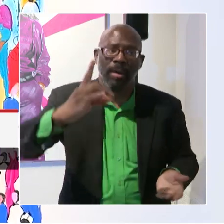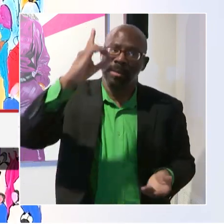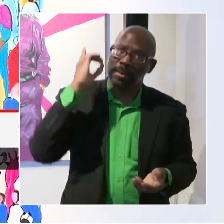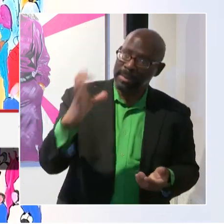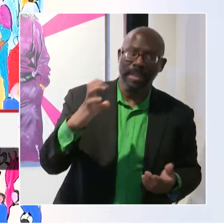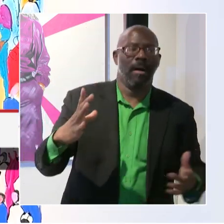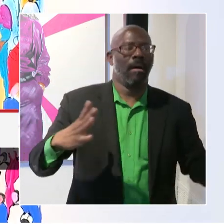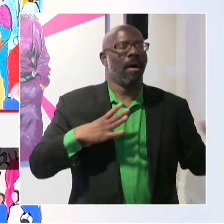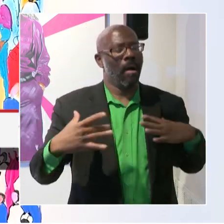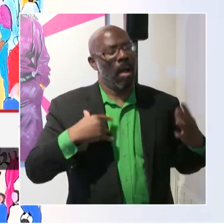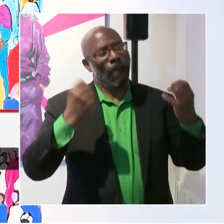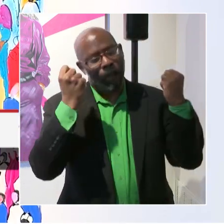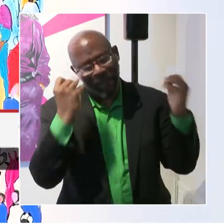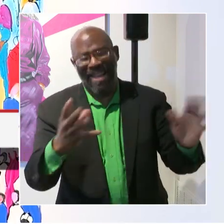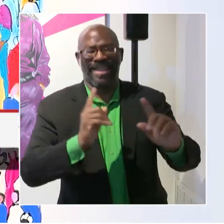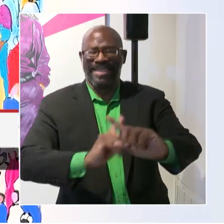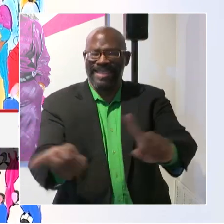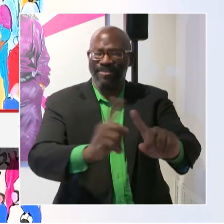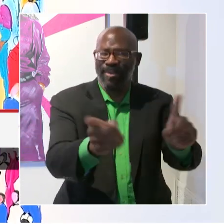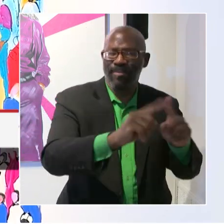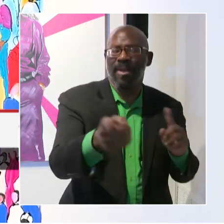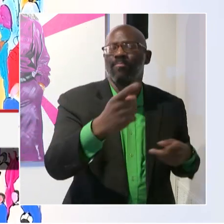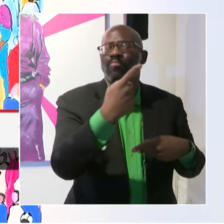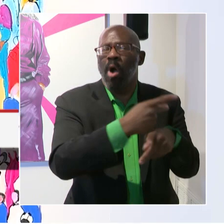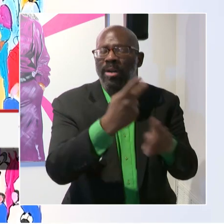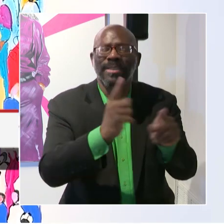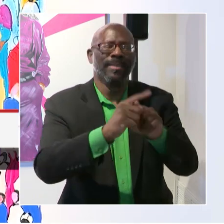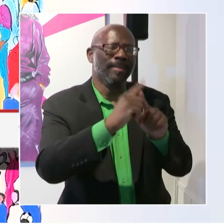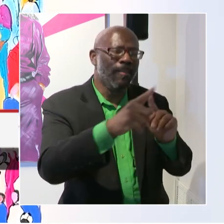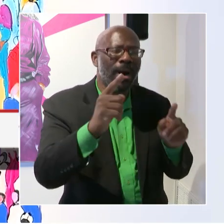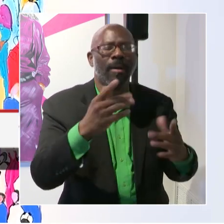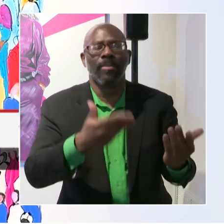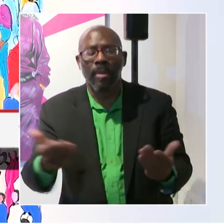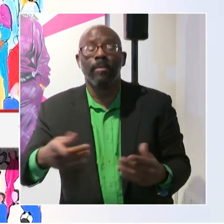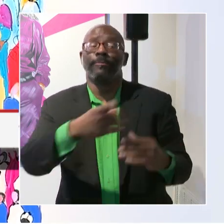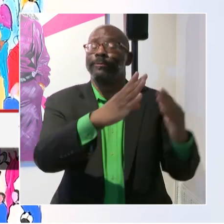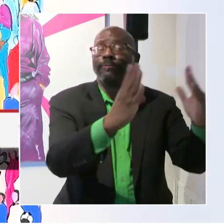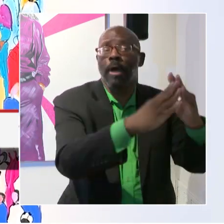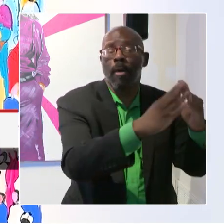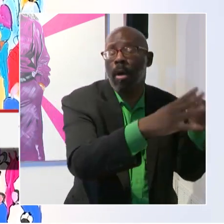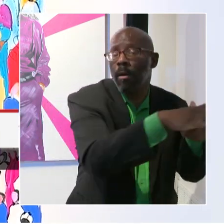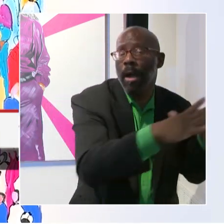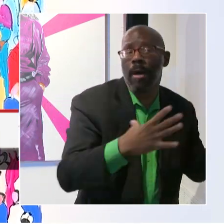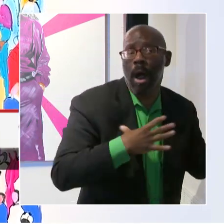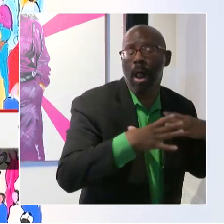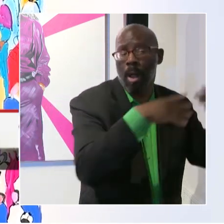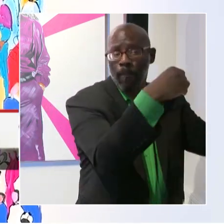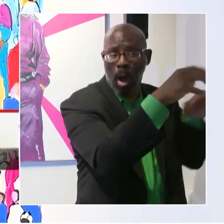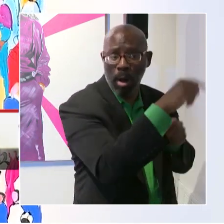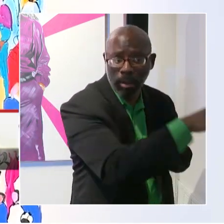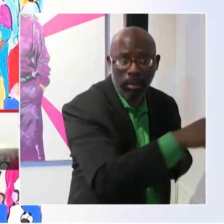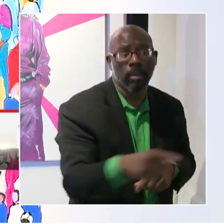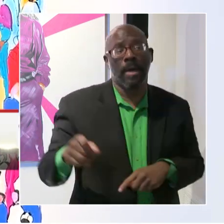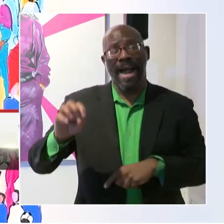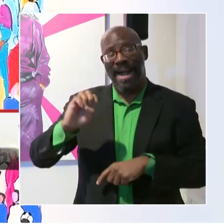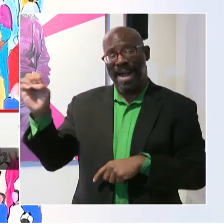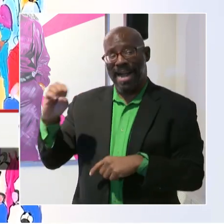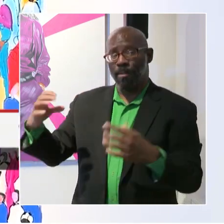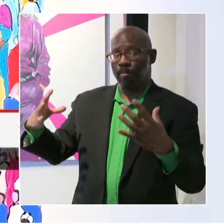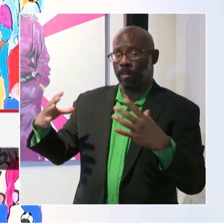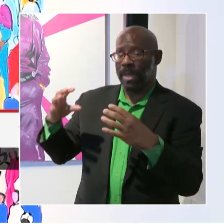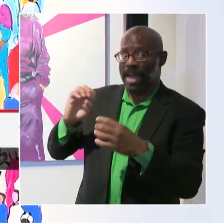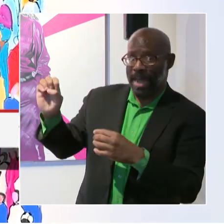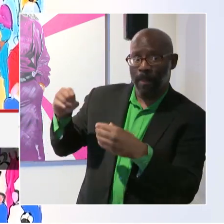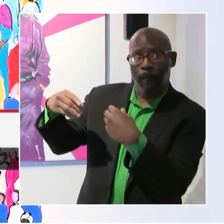places that you can go. We talk a lot about the downtown holiday market, but there's also an Eastern Market holiday market. There's a DuPont Circle holiday market. There's a